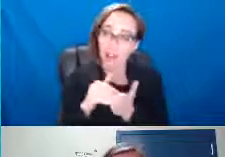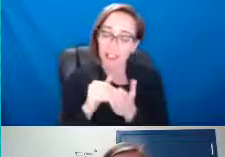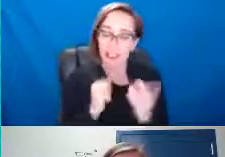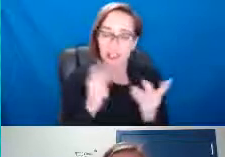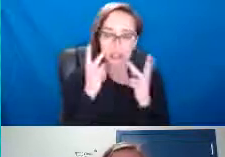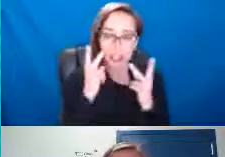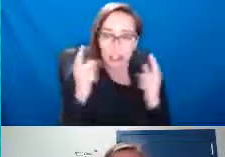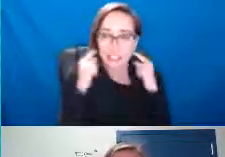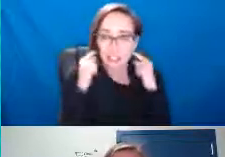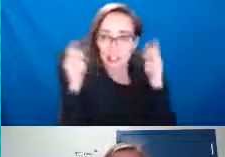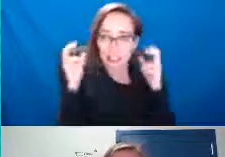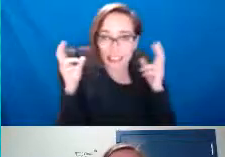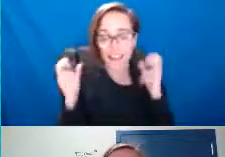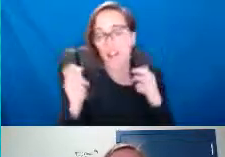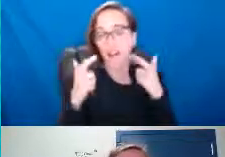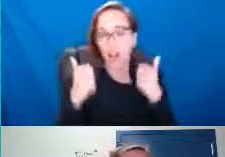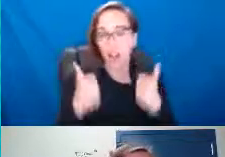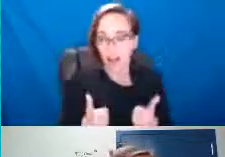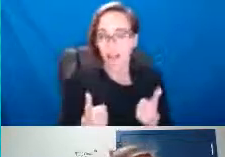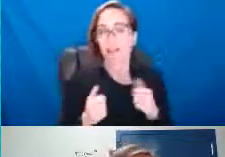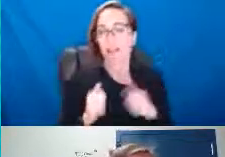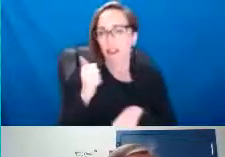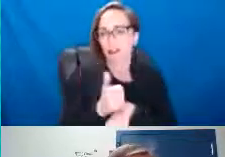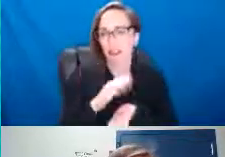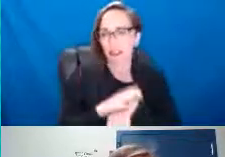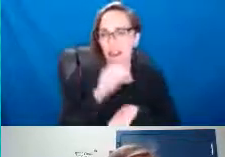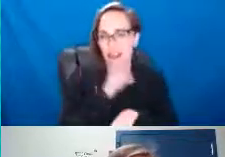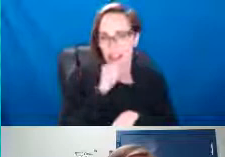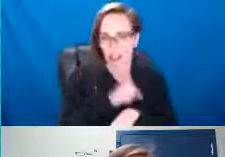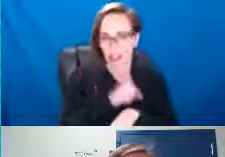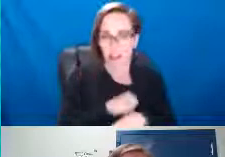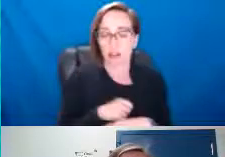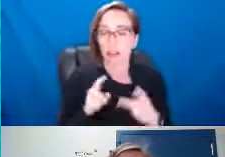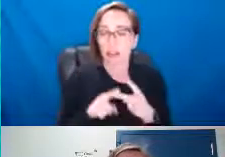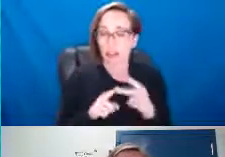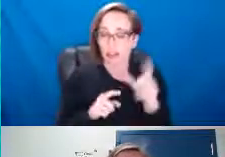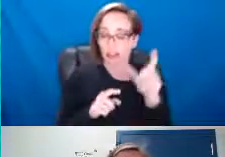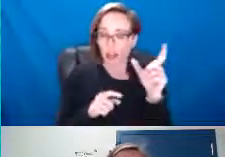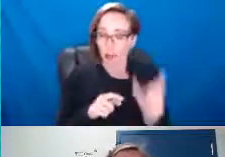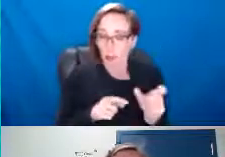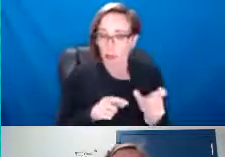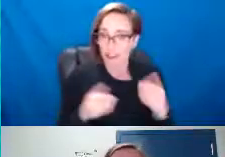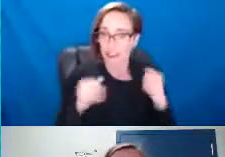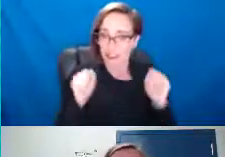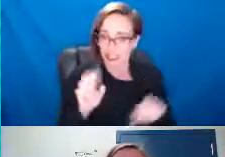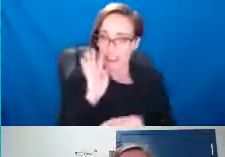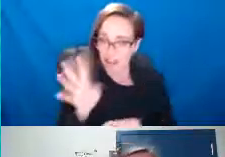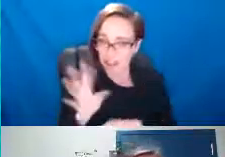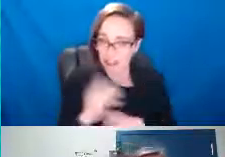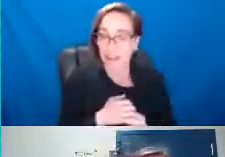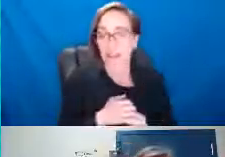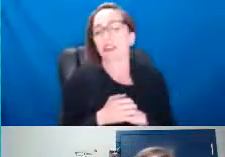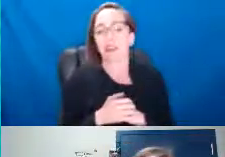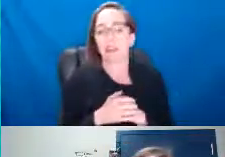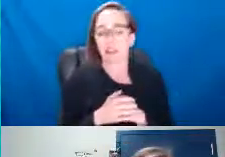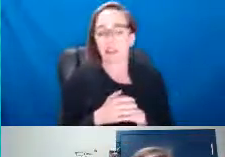is age-related. The individual has speech, and the individual has usable